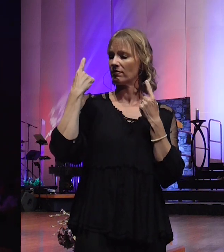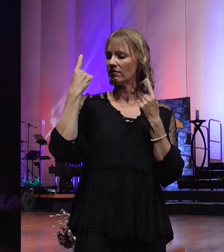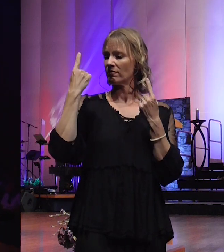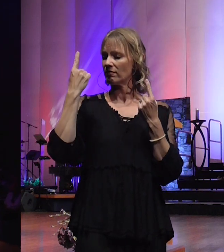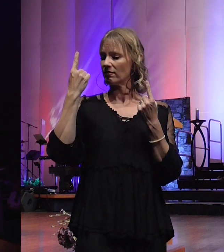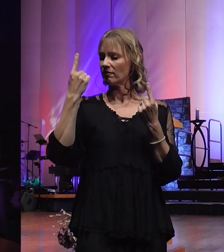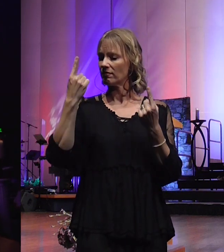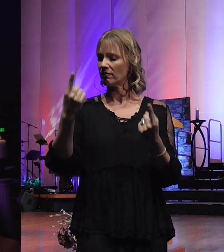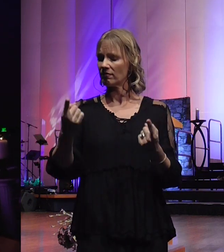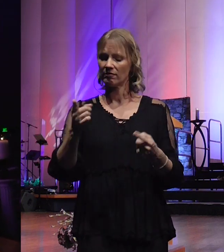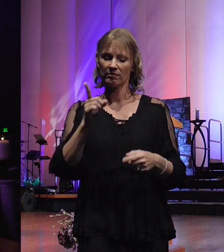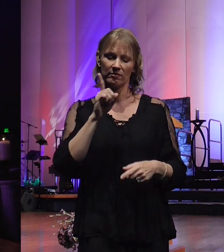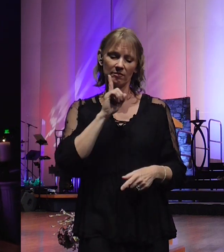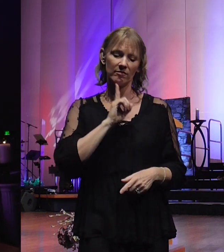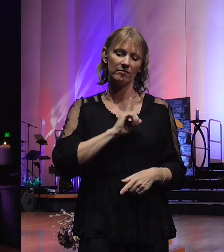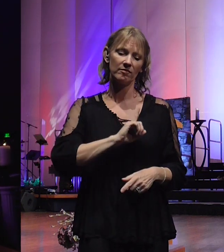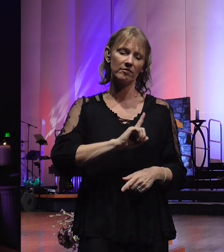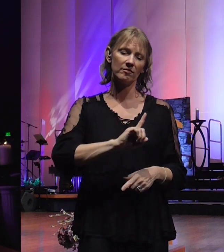past.